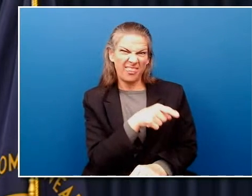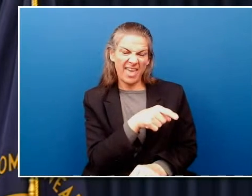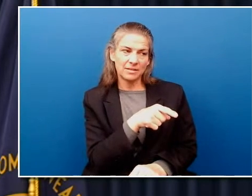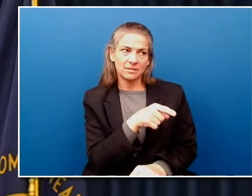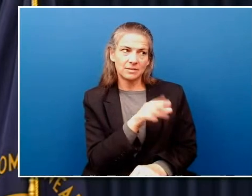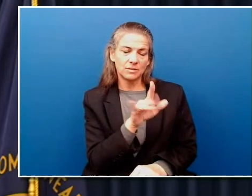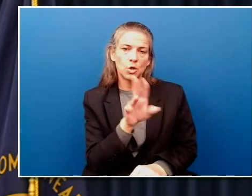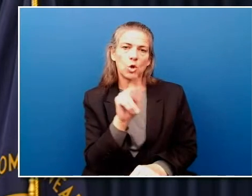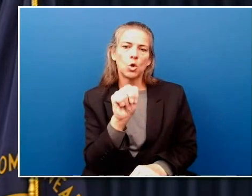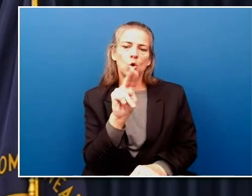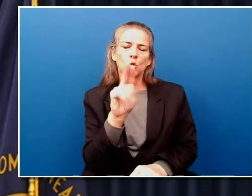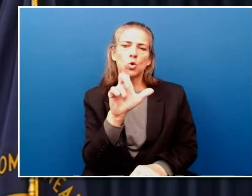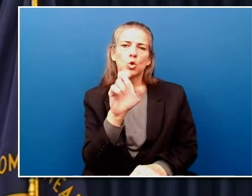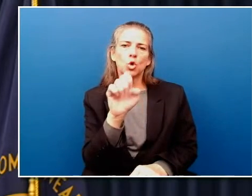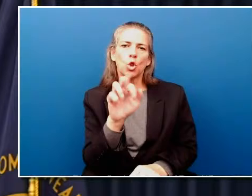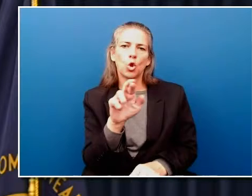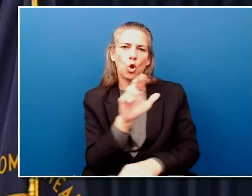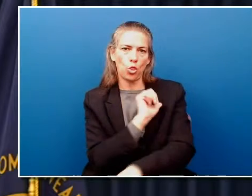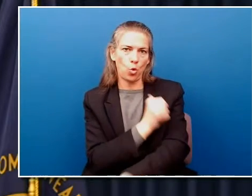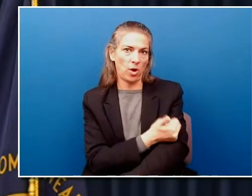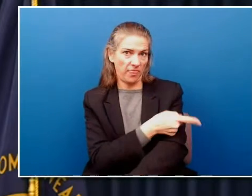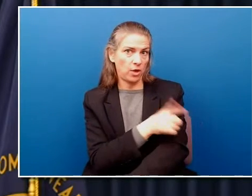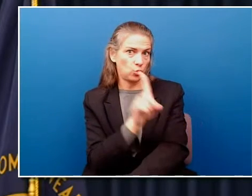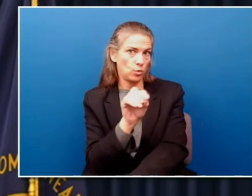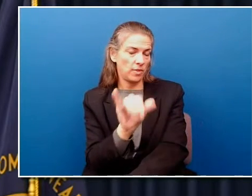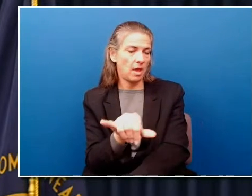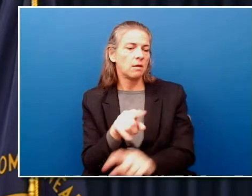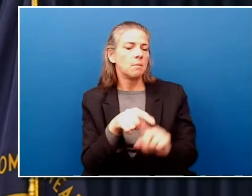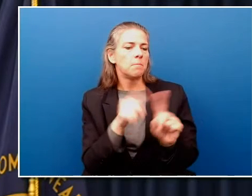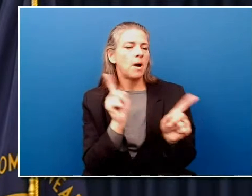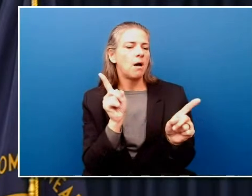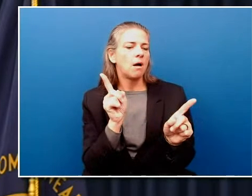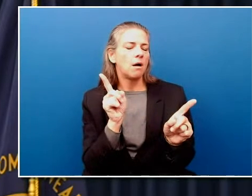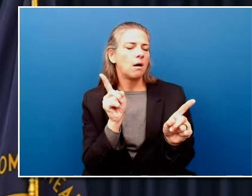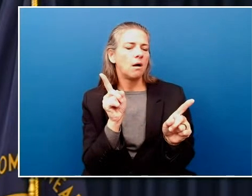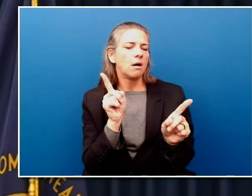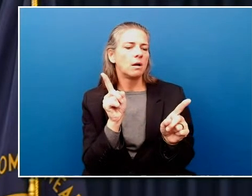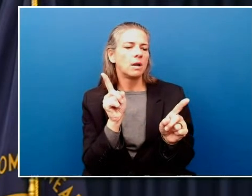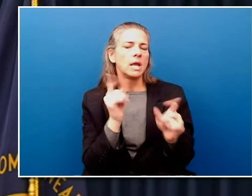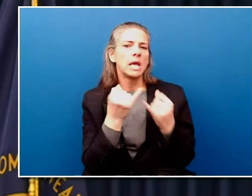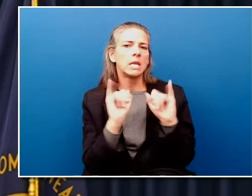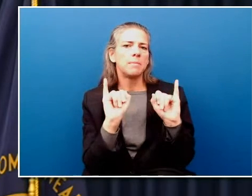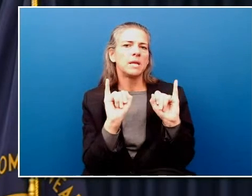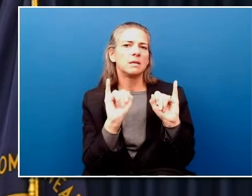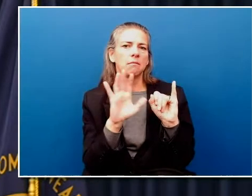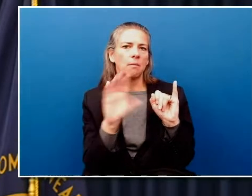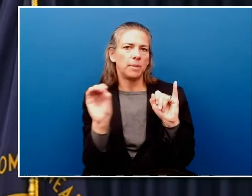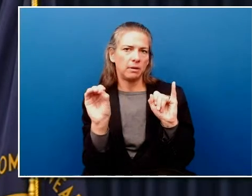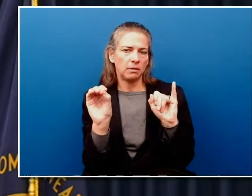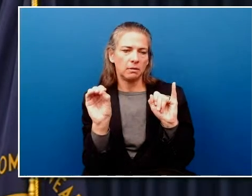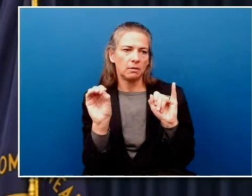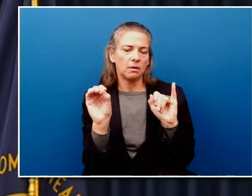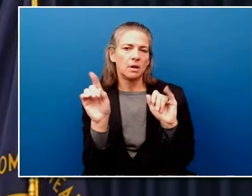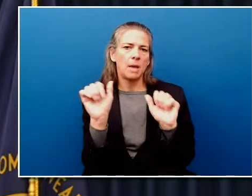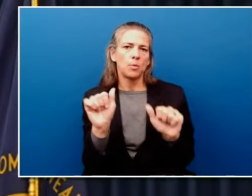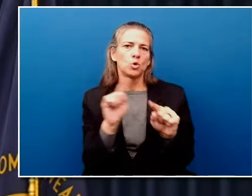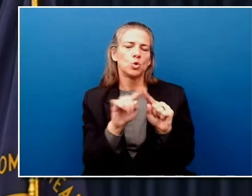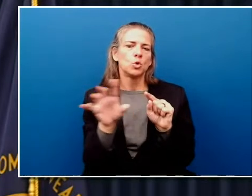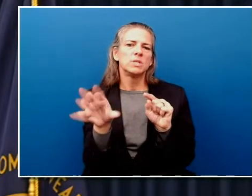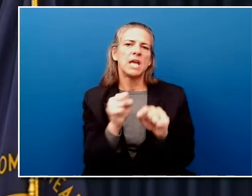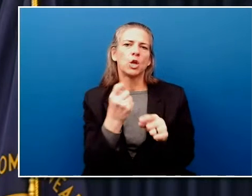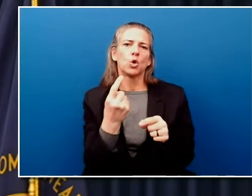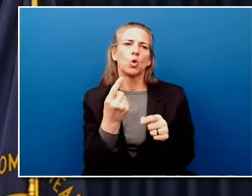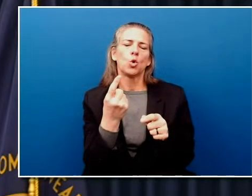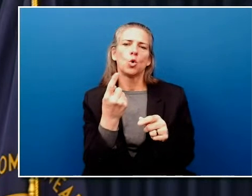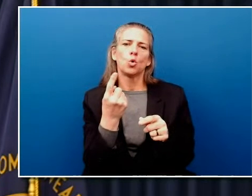nuclear authority does, but an independent corporation being able to take regulatory